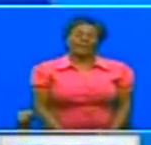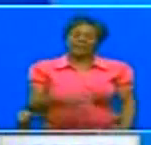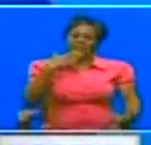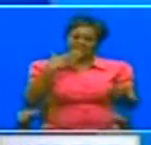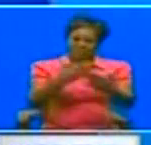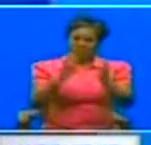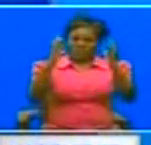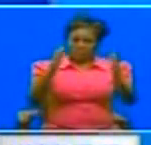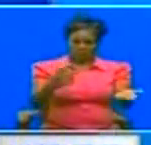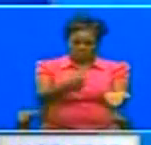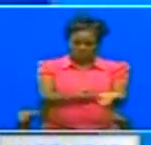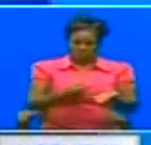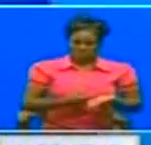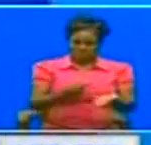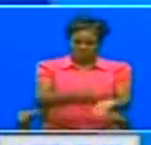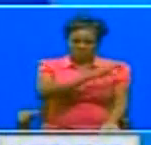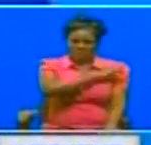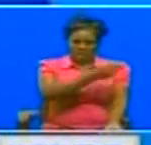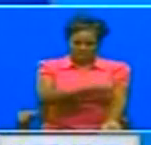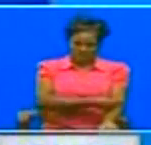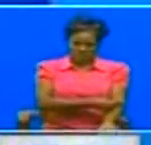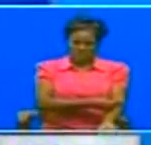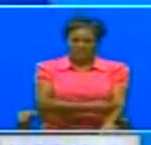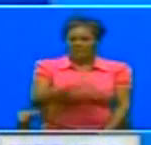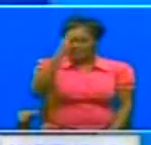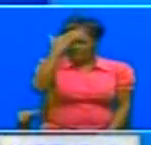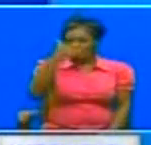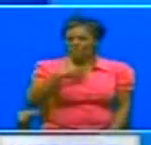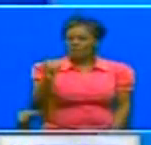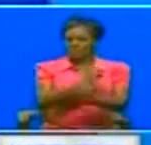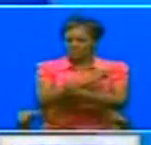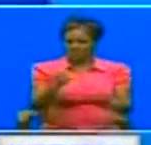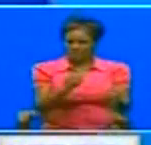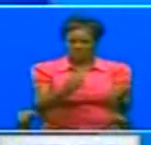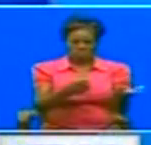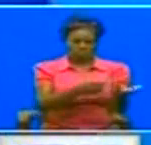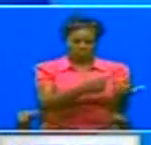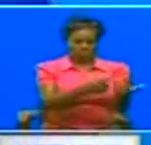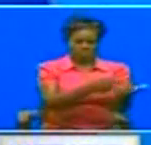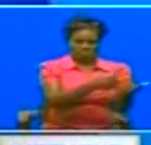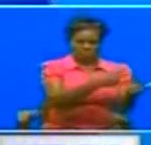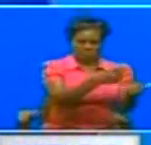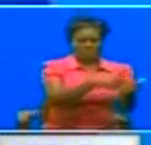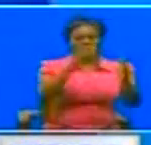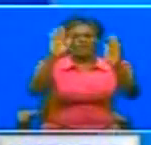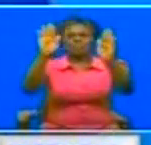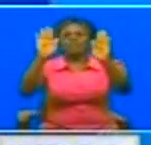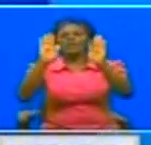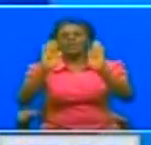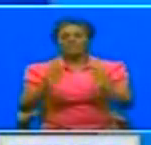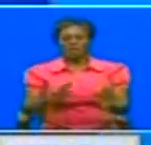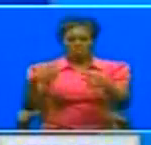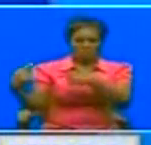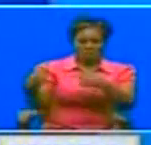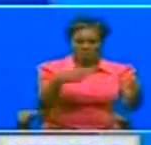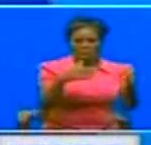thank you very much for that discussion, John. Now, I think what is not in doubt is the fact that statistics are very important in the fight